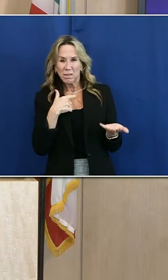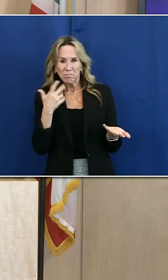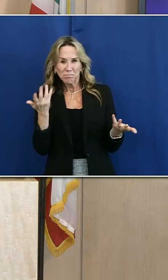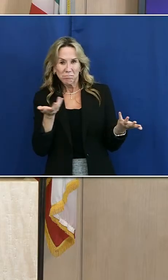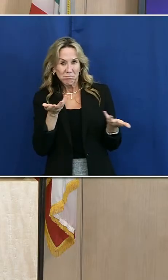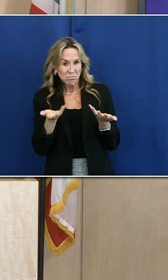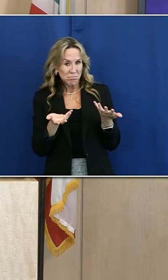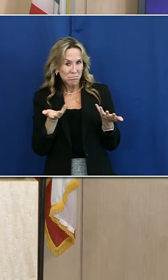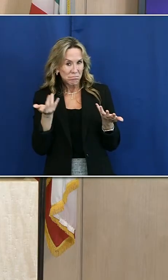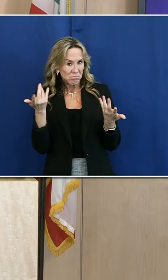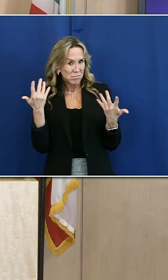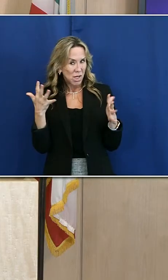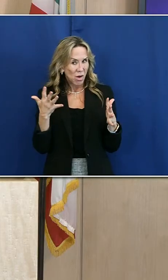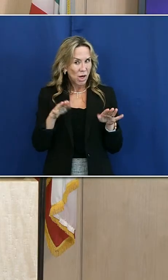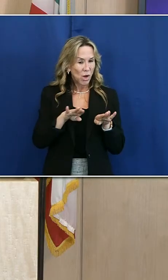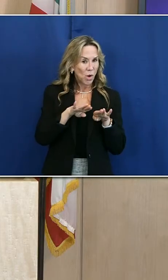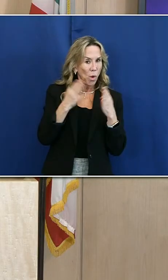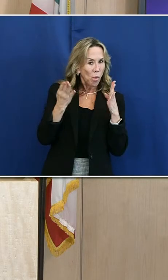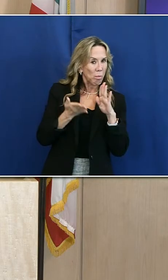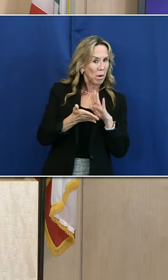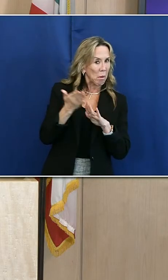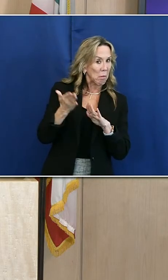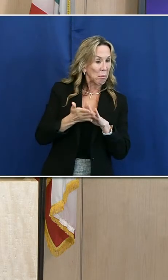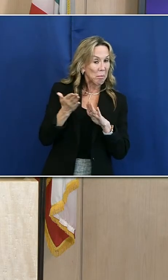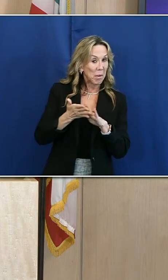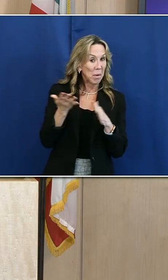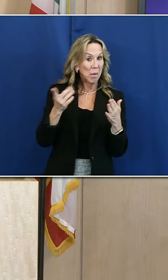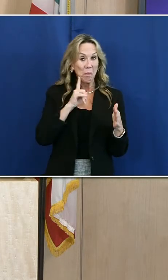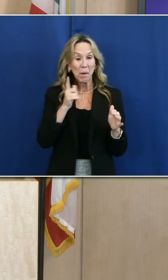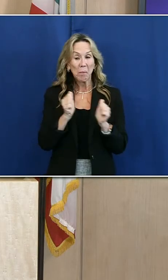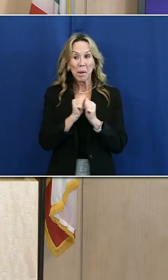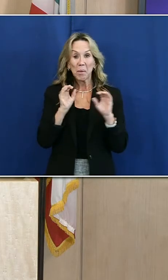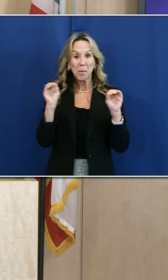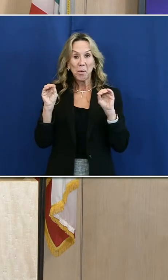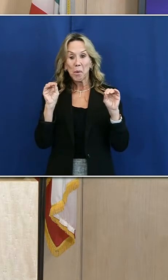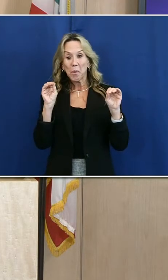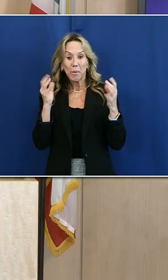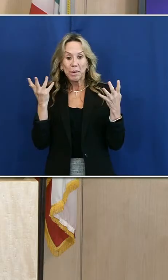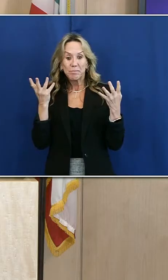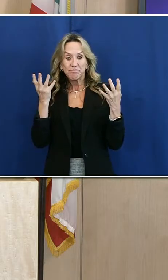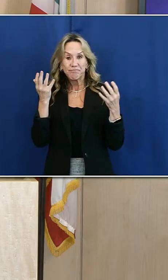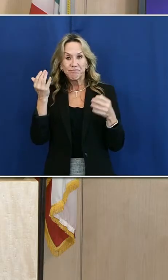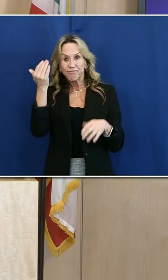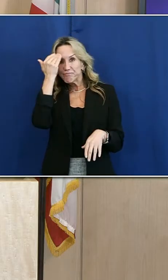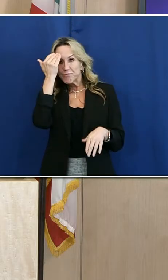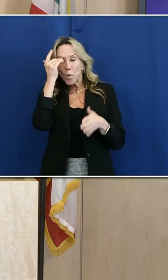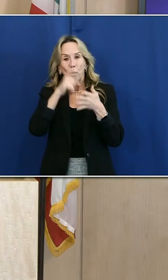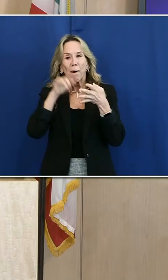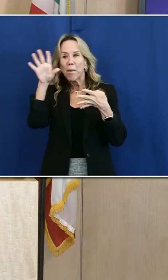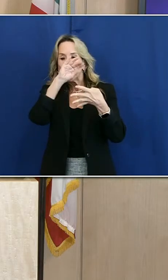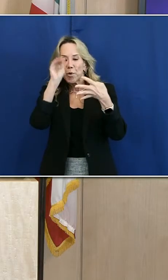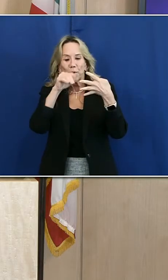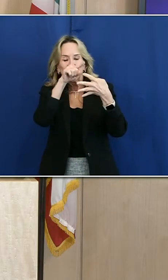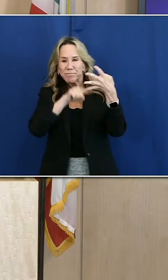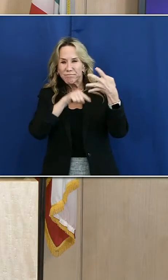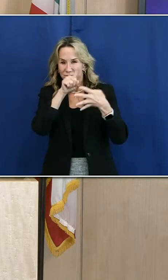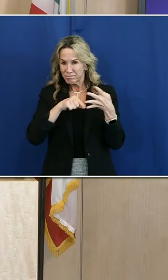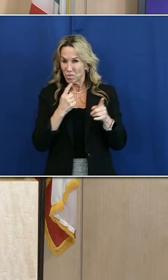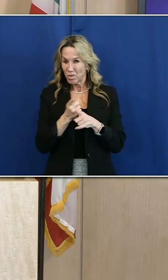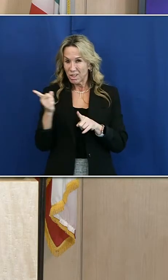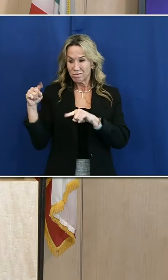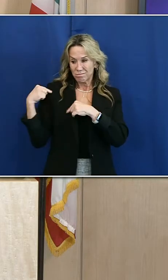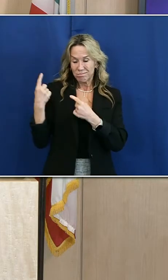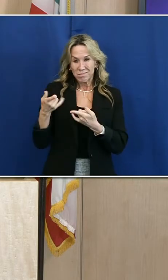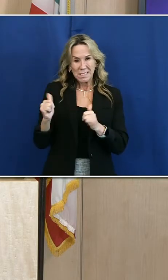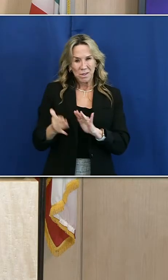currently operating with really no controls on what percentage of their square footage they can use? Well,